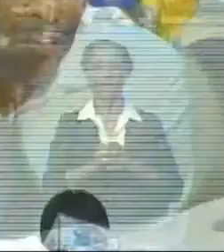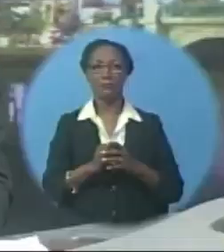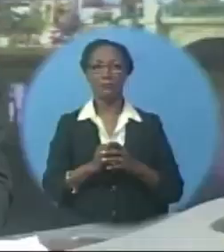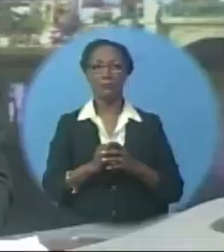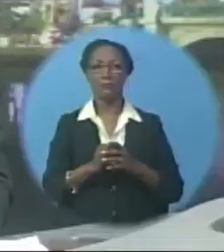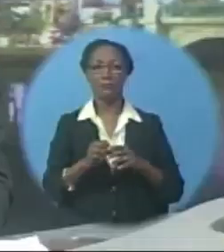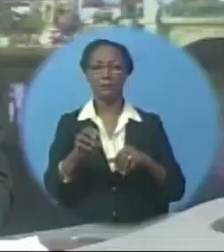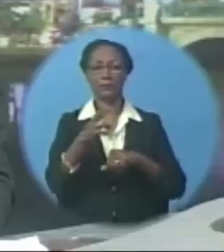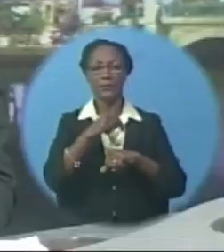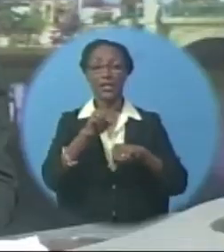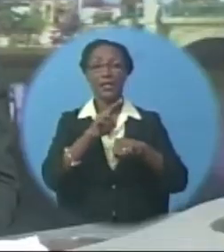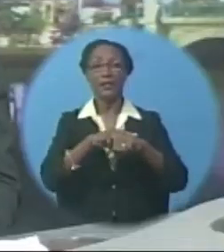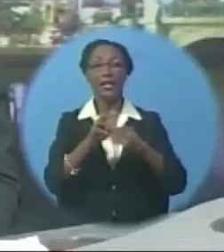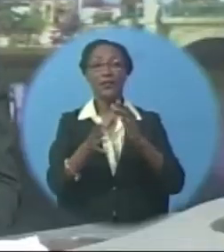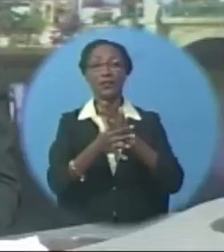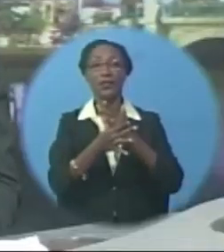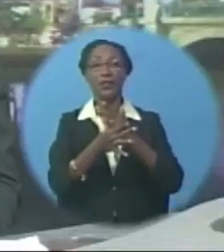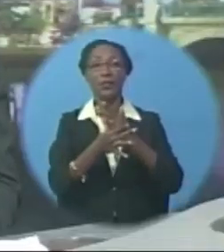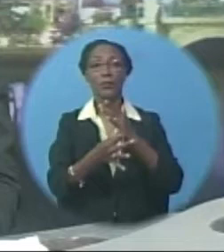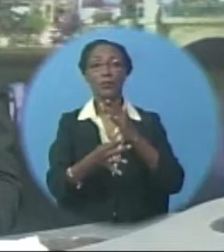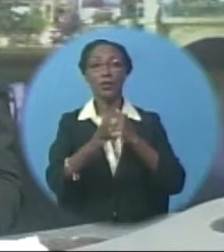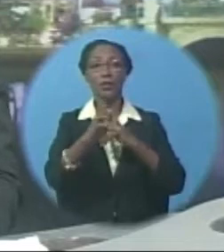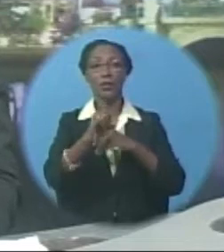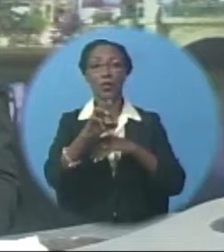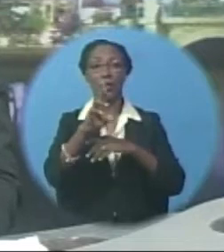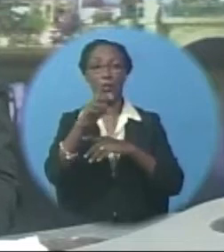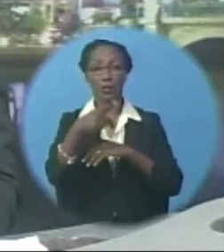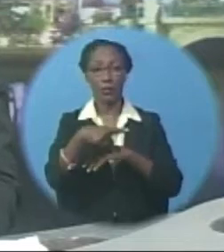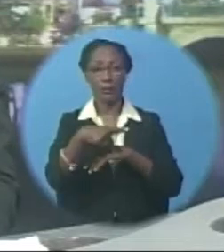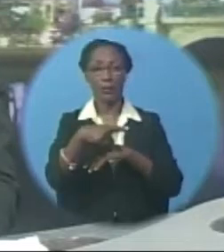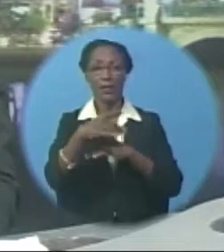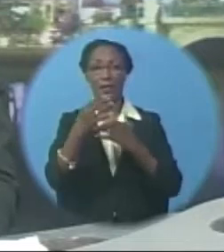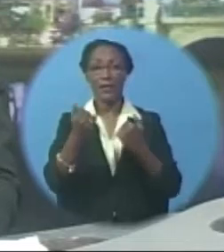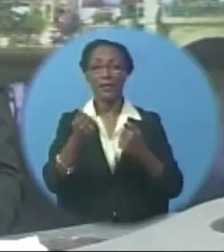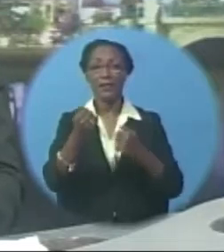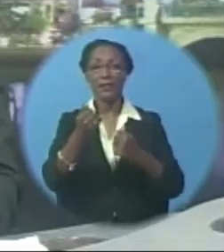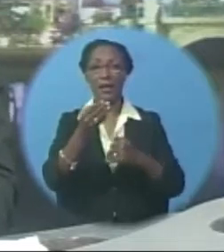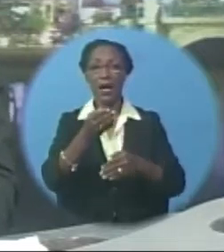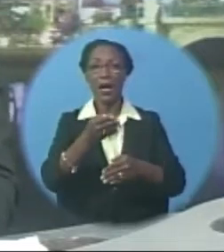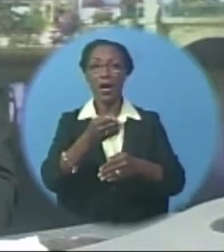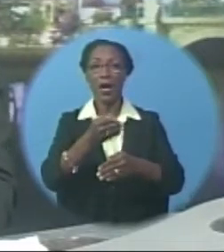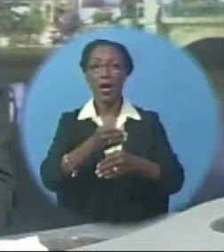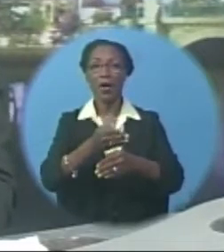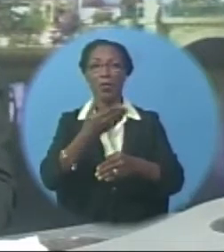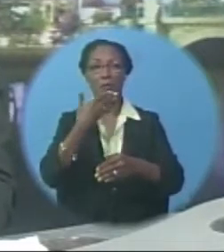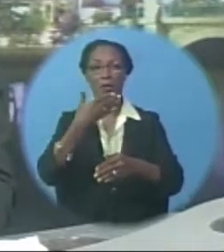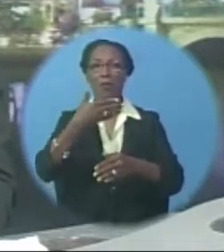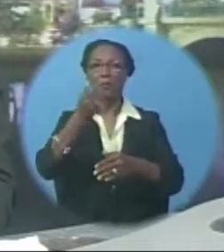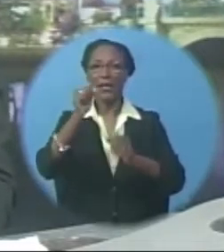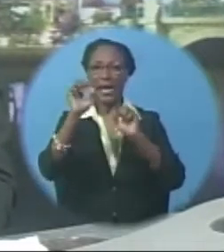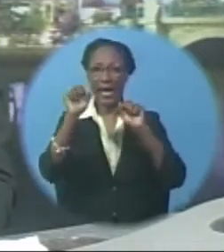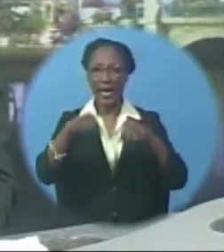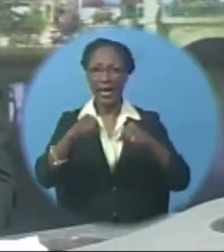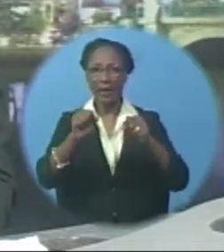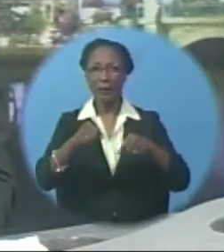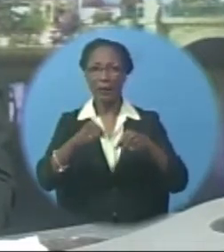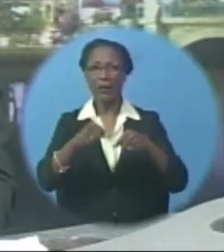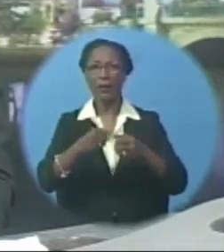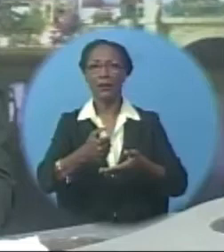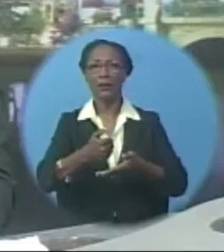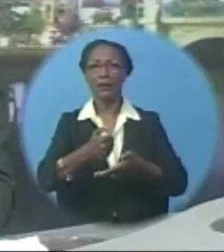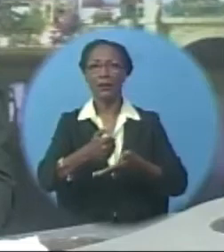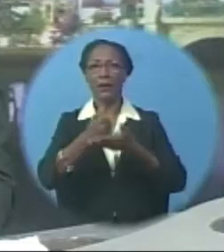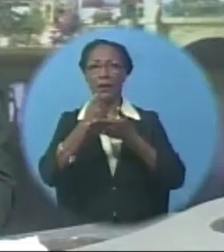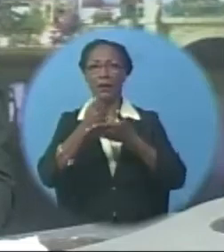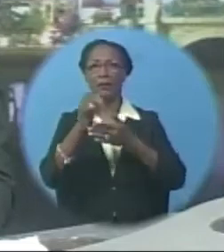Corporation. The National Petroleum Corporation is now better equipped to enhance the island's energy security